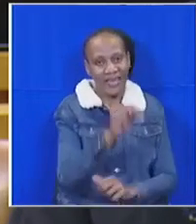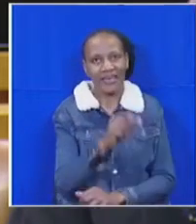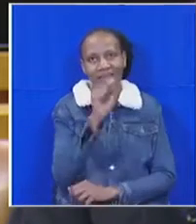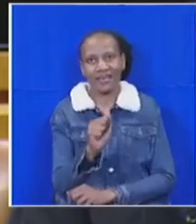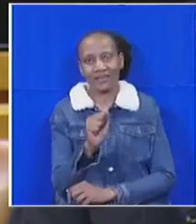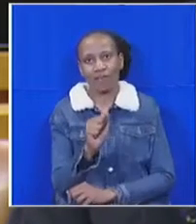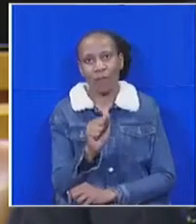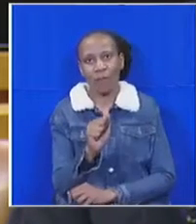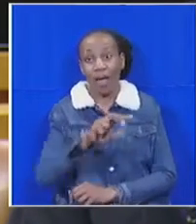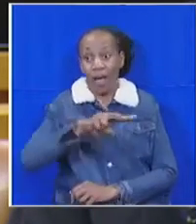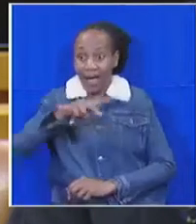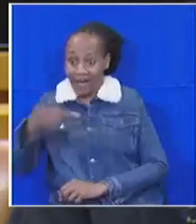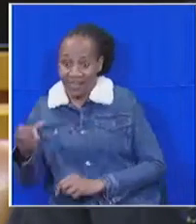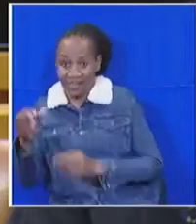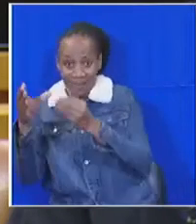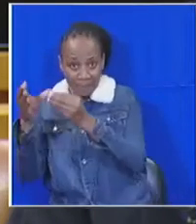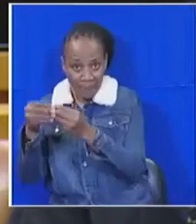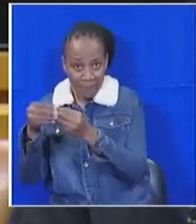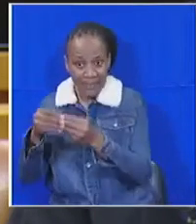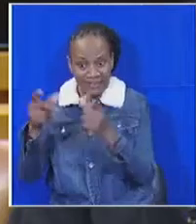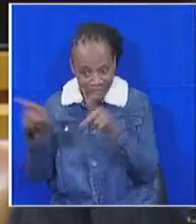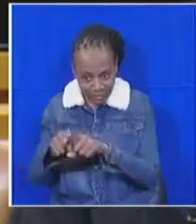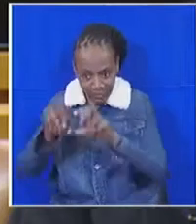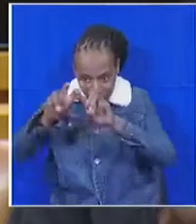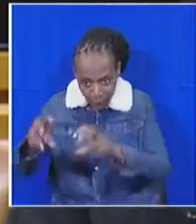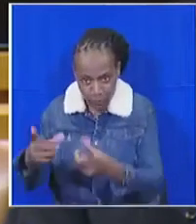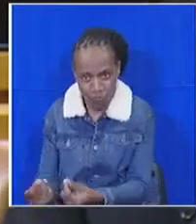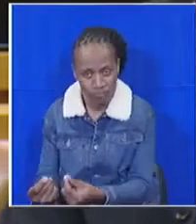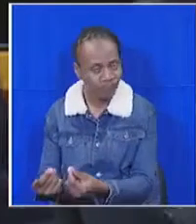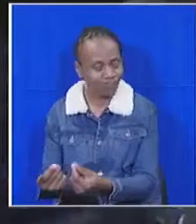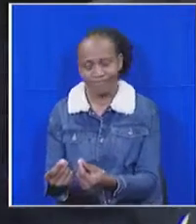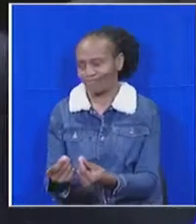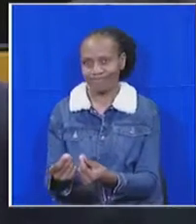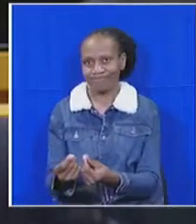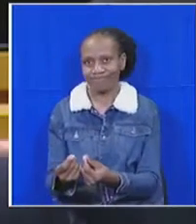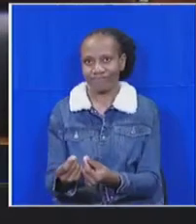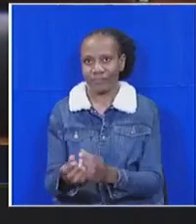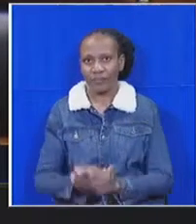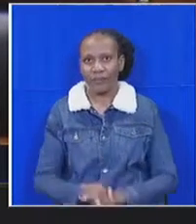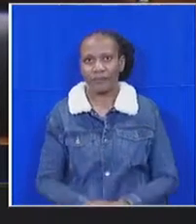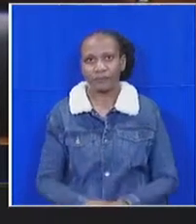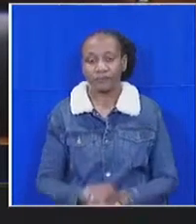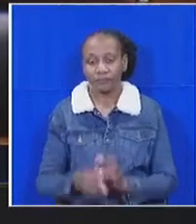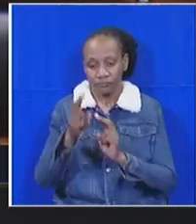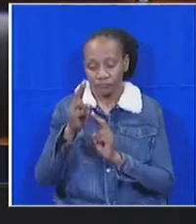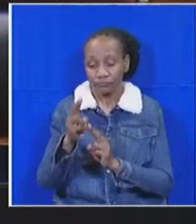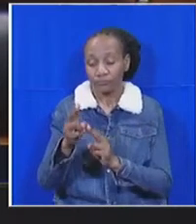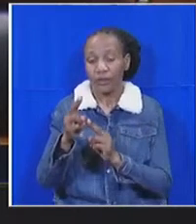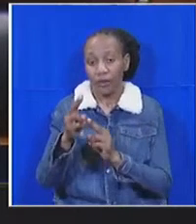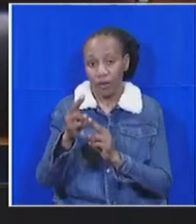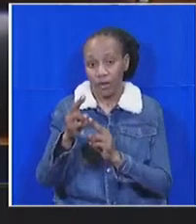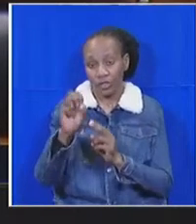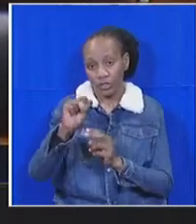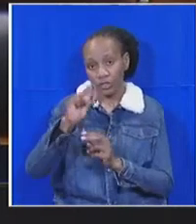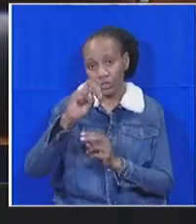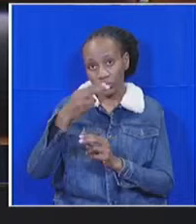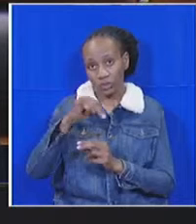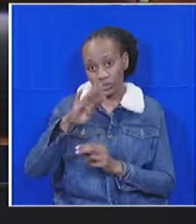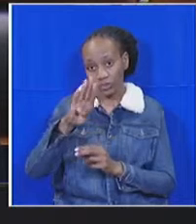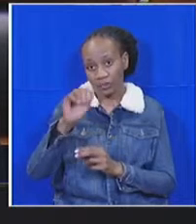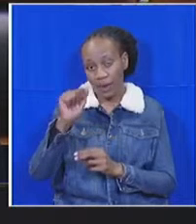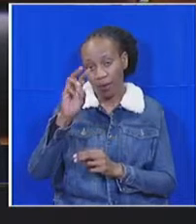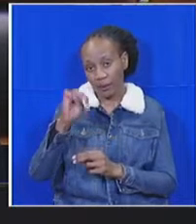member except a member of this House. Thank you very much, Chair. Honorable Shibambu, your hand was up first. Oh, you want